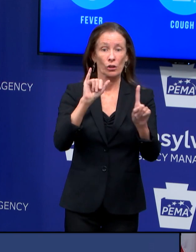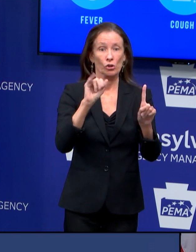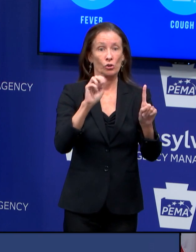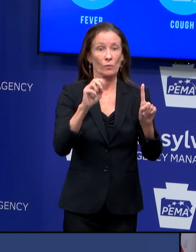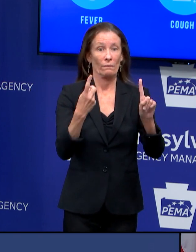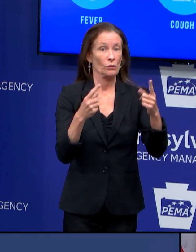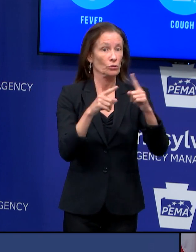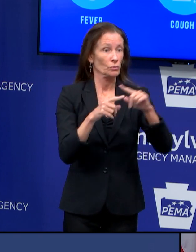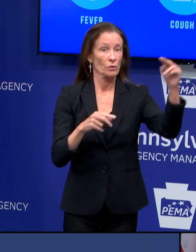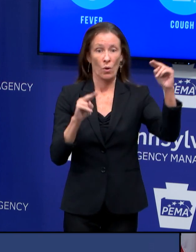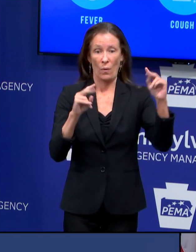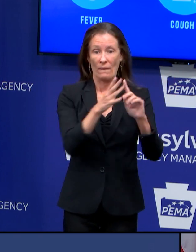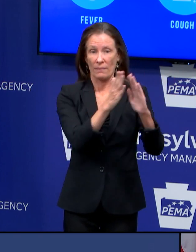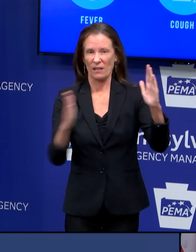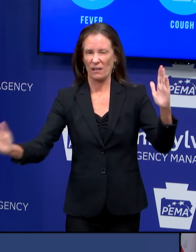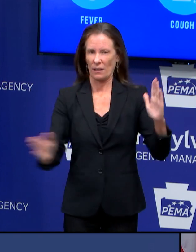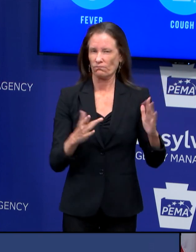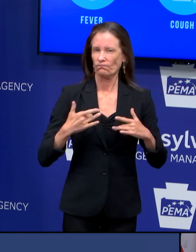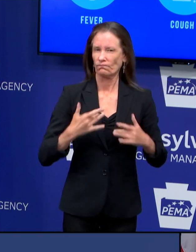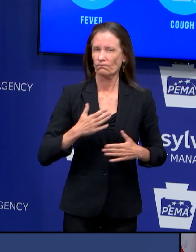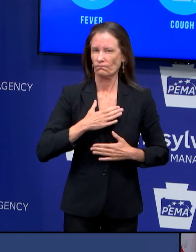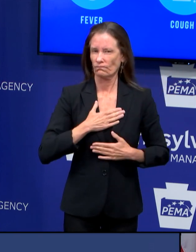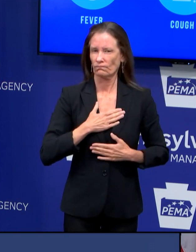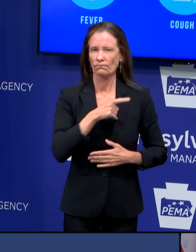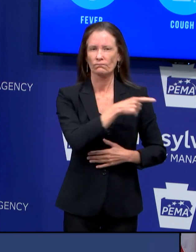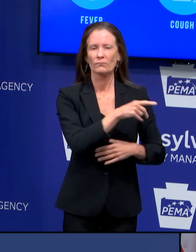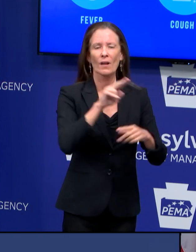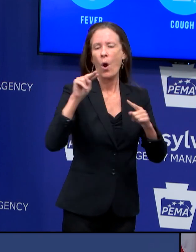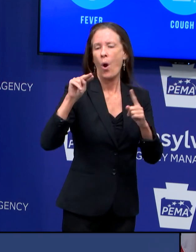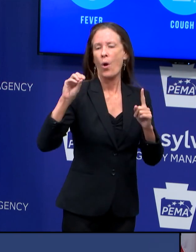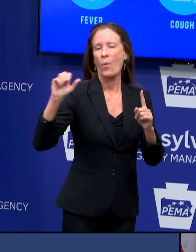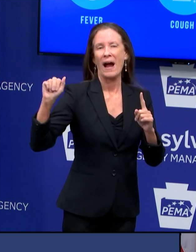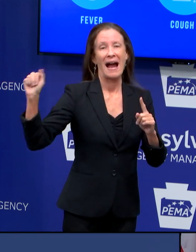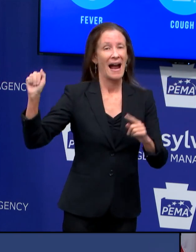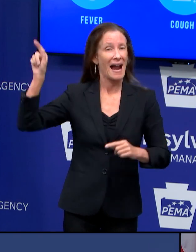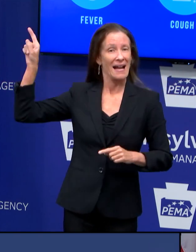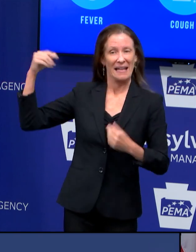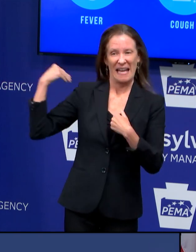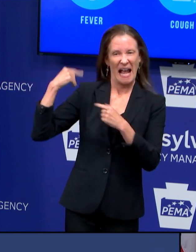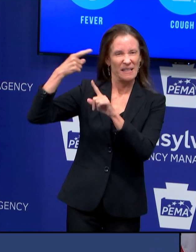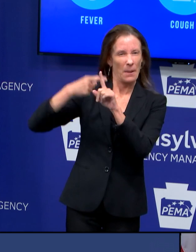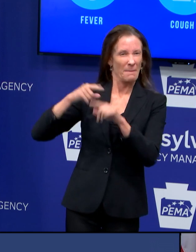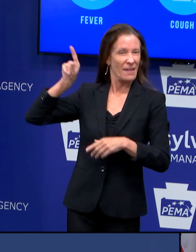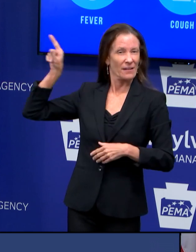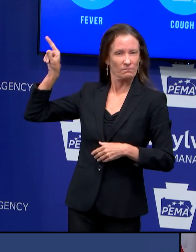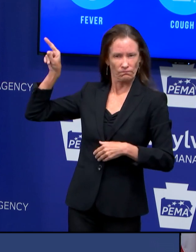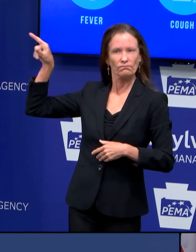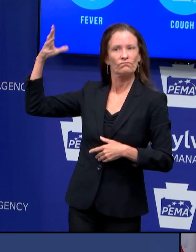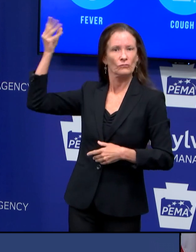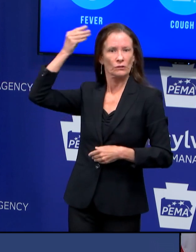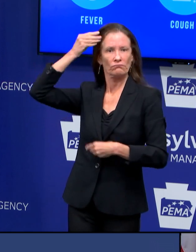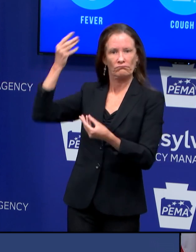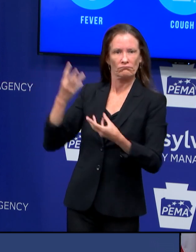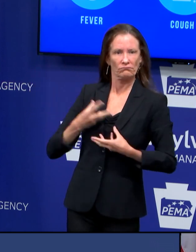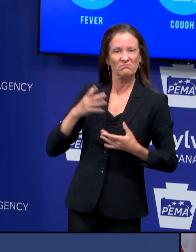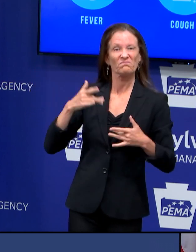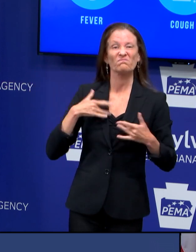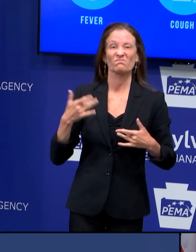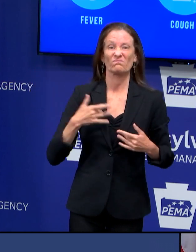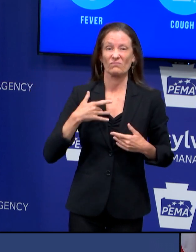Administration Hurricane Seasonal Outlook for this year was released late last month and predicts a 60% chance of an above-average